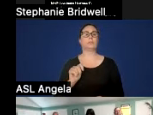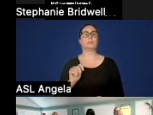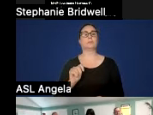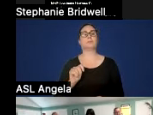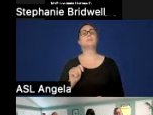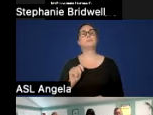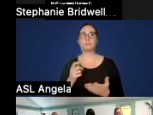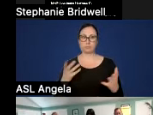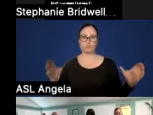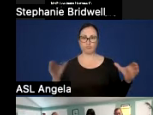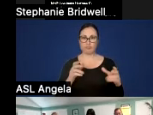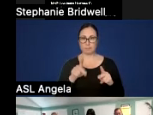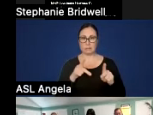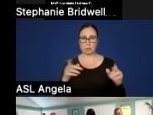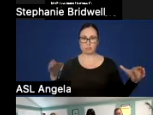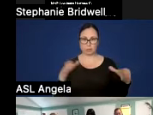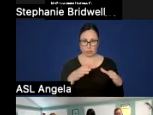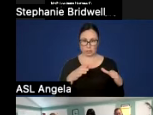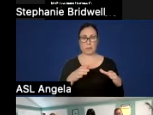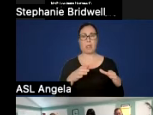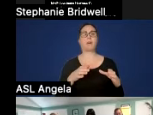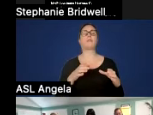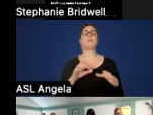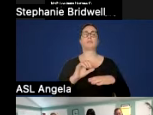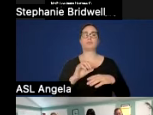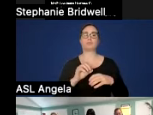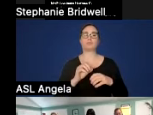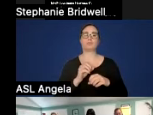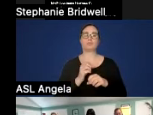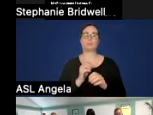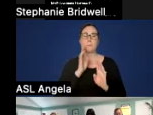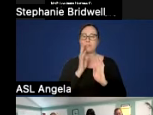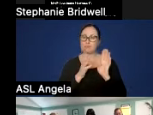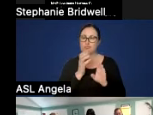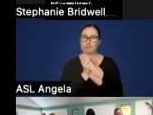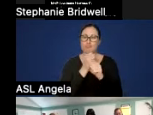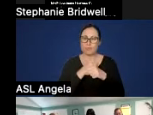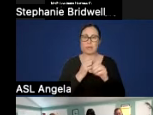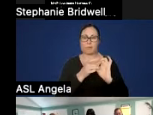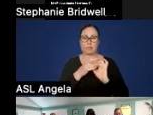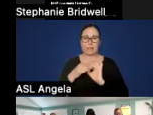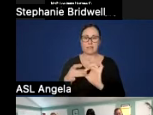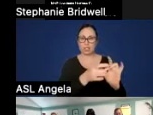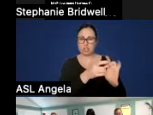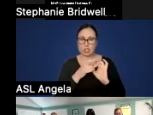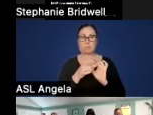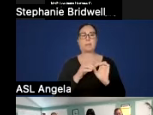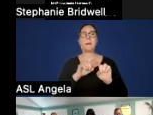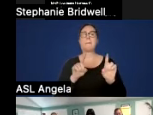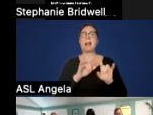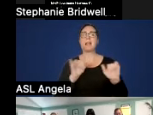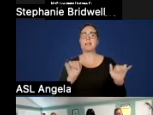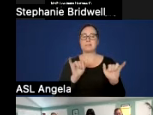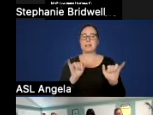that space to make relationships, it really does serve as a place to do cross training and help